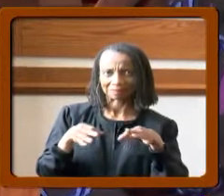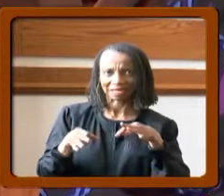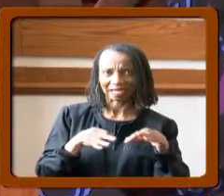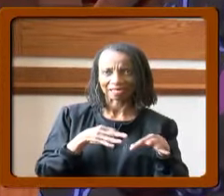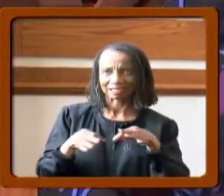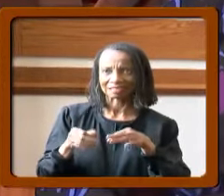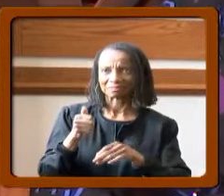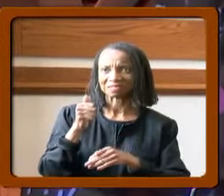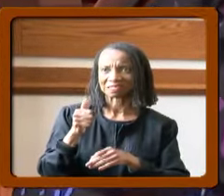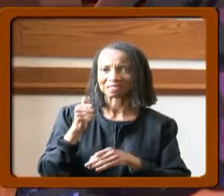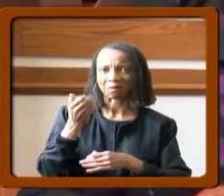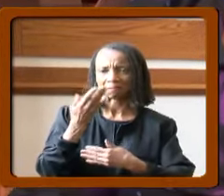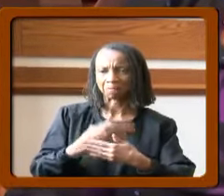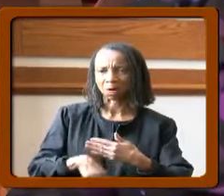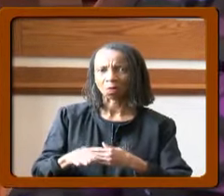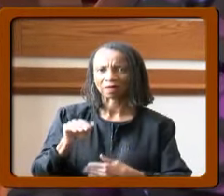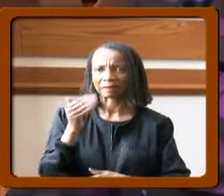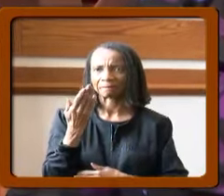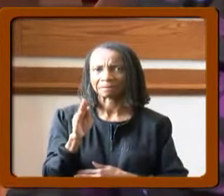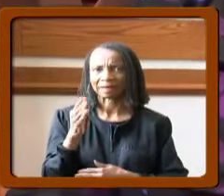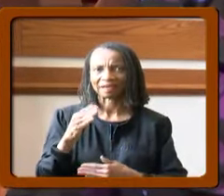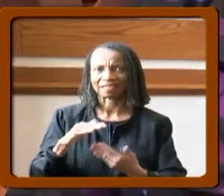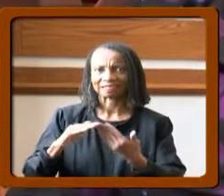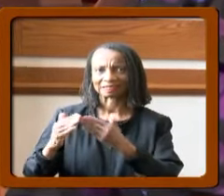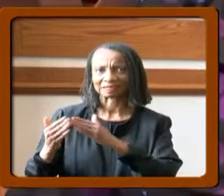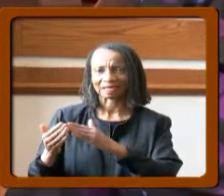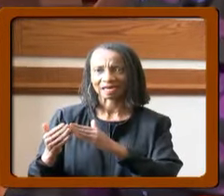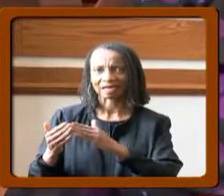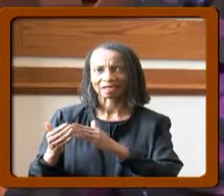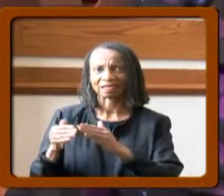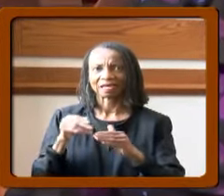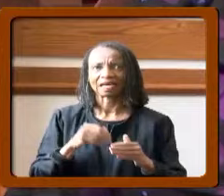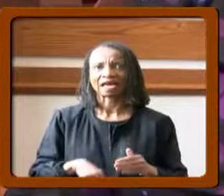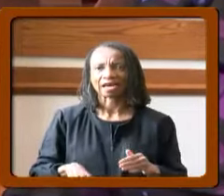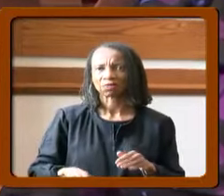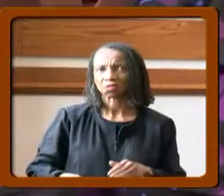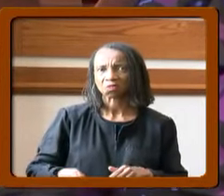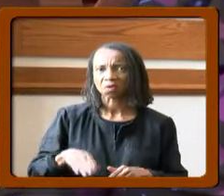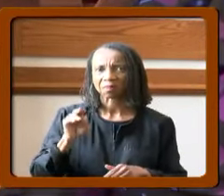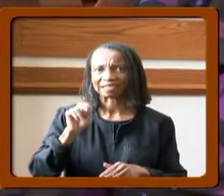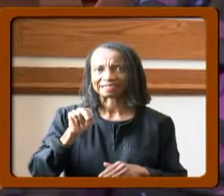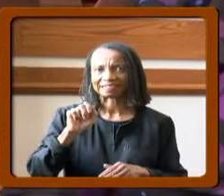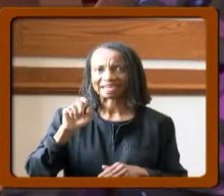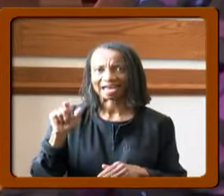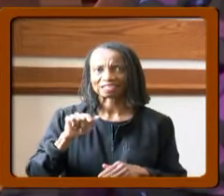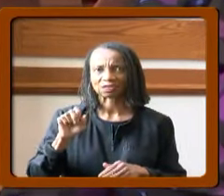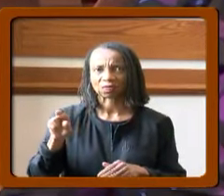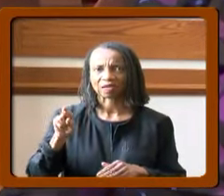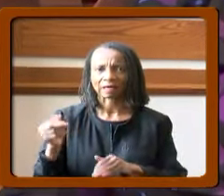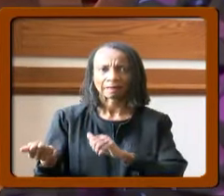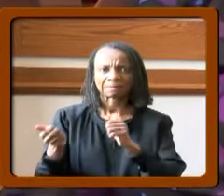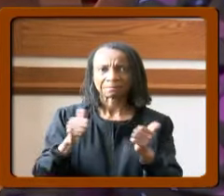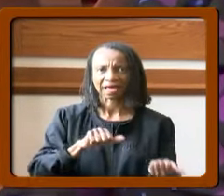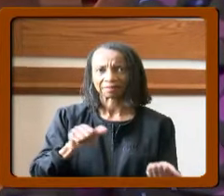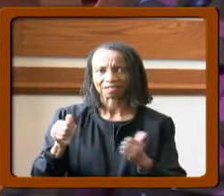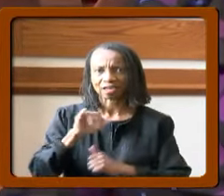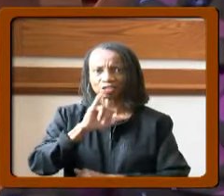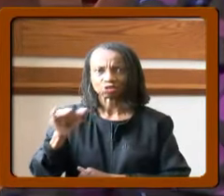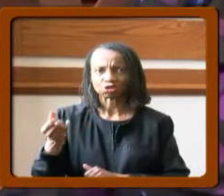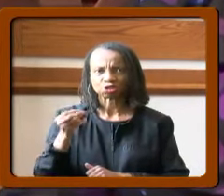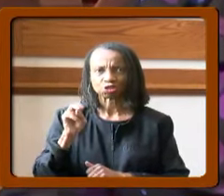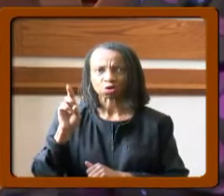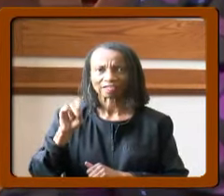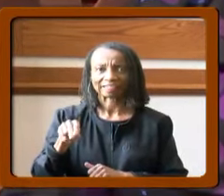was born in Bethlehem and nurtured in Nazareth and baptized in the Jordan and shared the good news